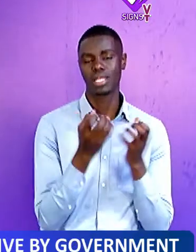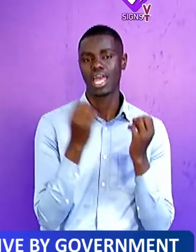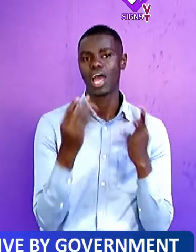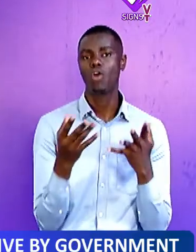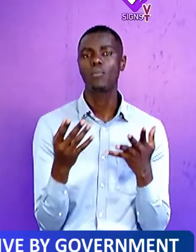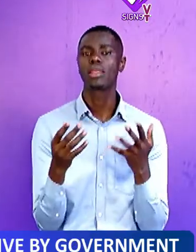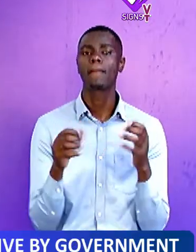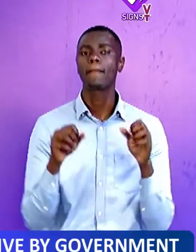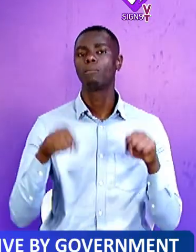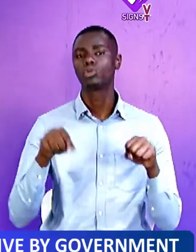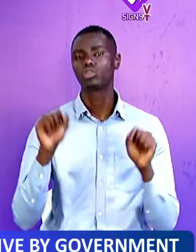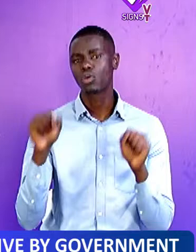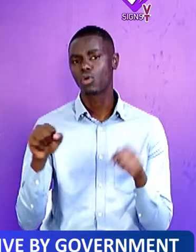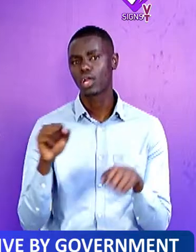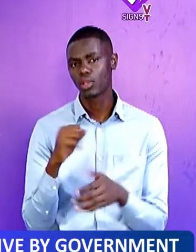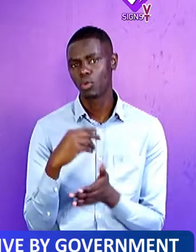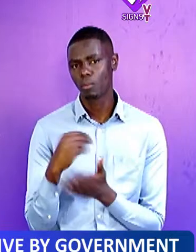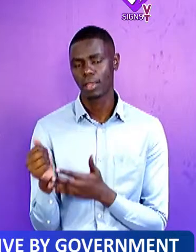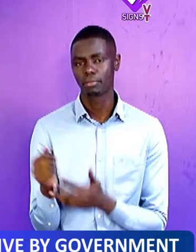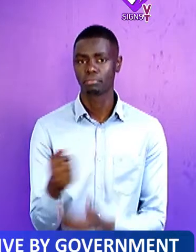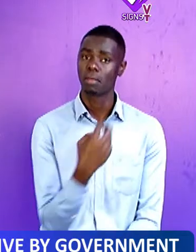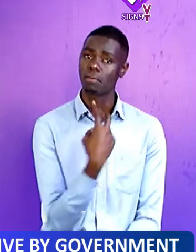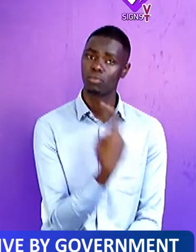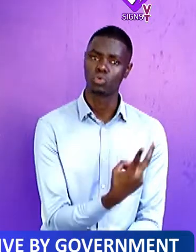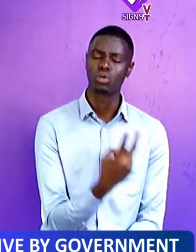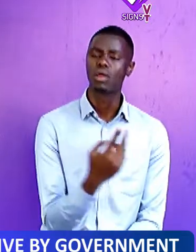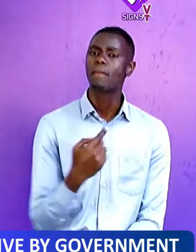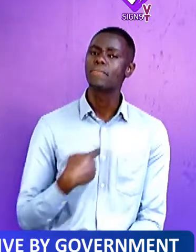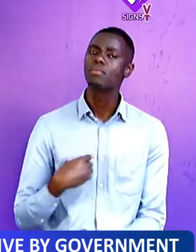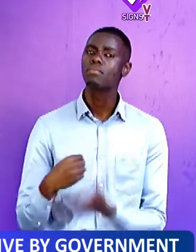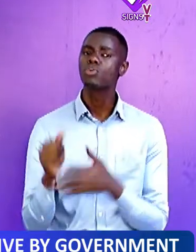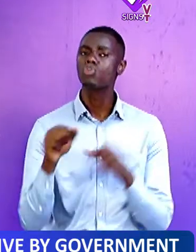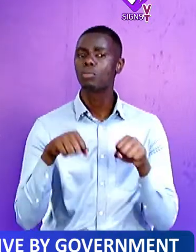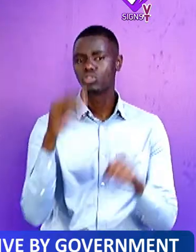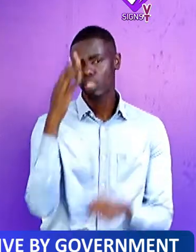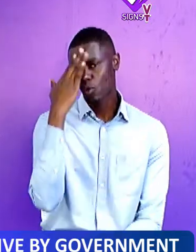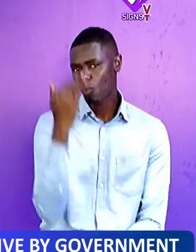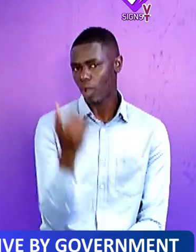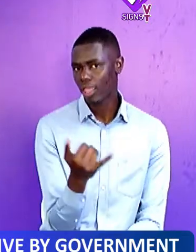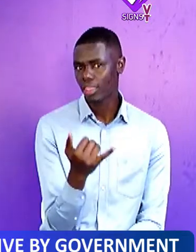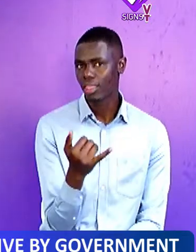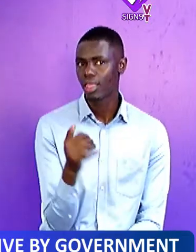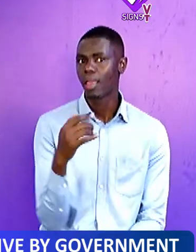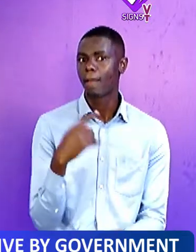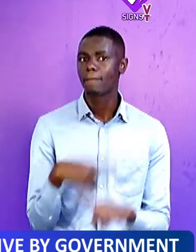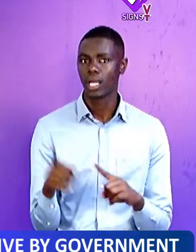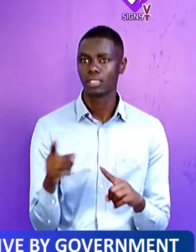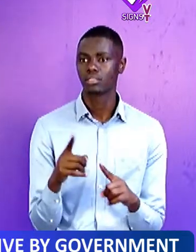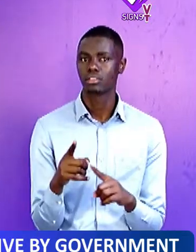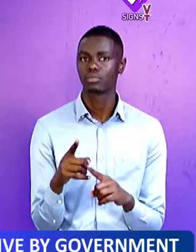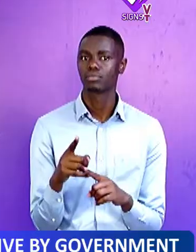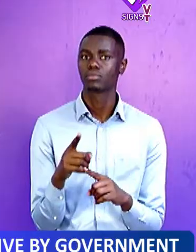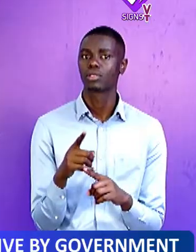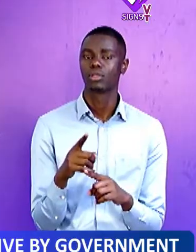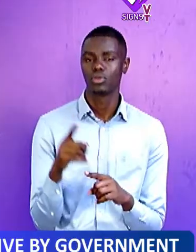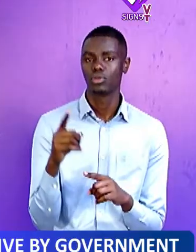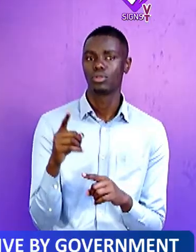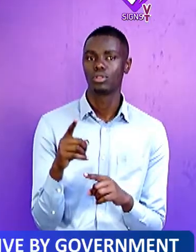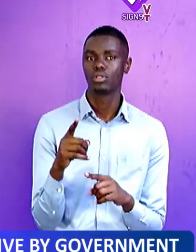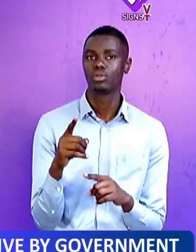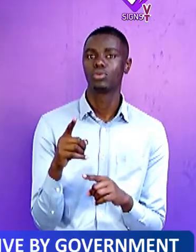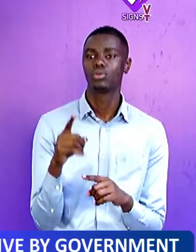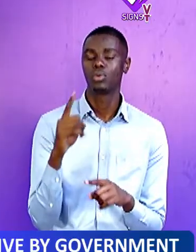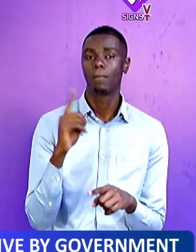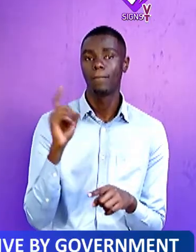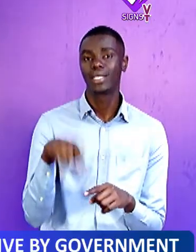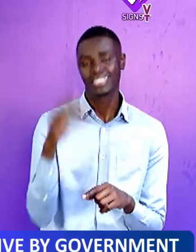buy? 2. So why should I buy you a motorcycle, isn't it? But you have to find how this motorcycle has to run